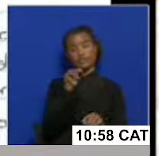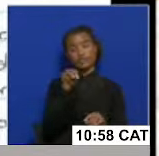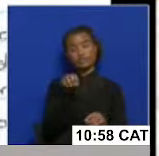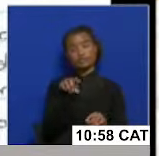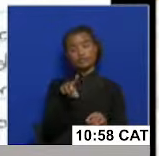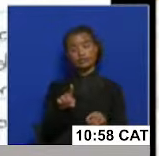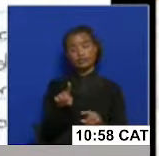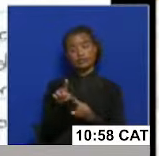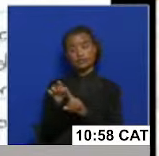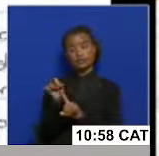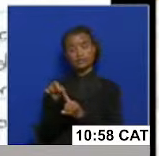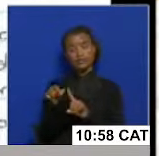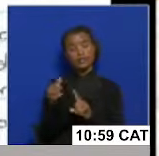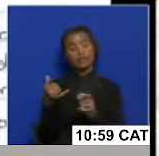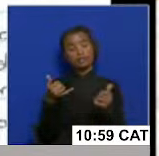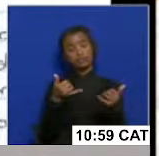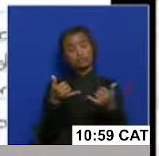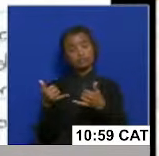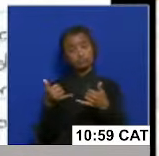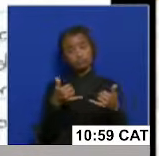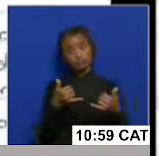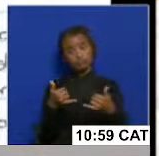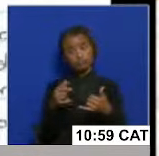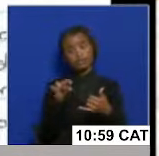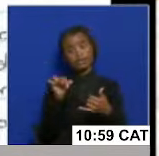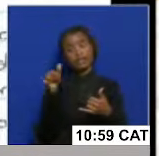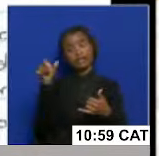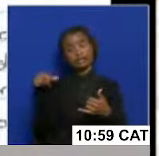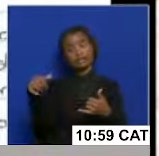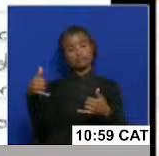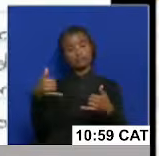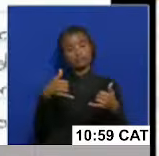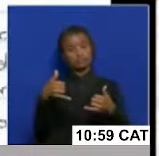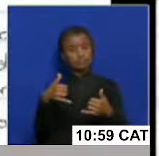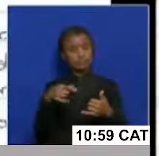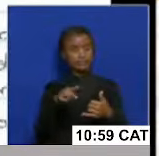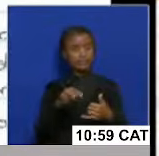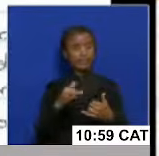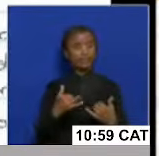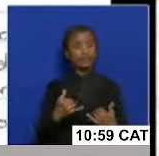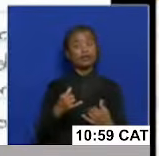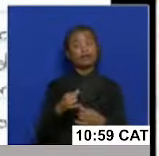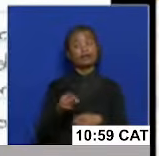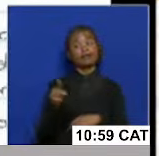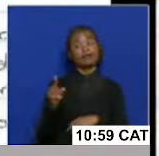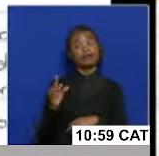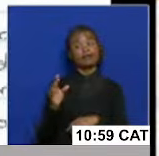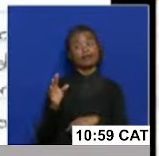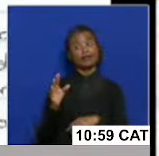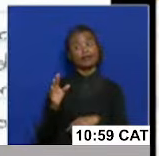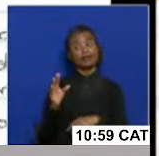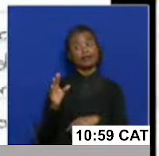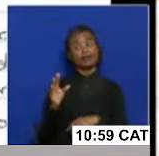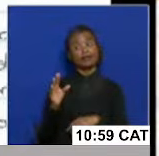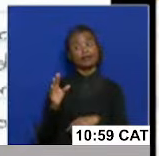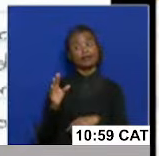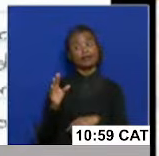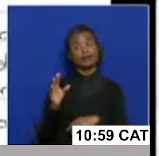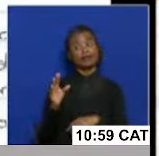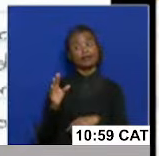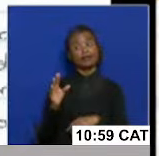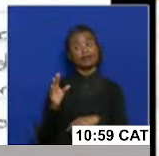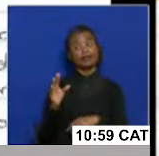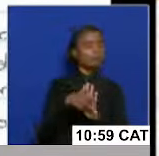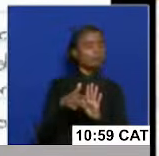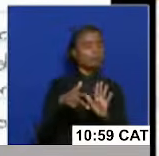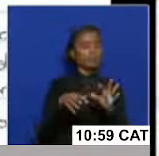officer. When the person explained what documents and permits were needed, the white male got extremely nervous and refused to speak to them any